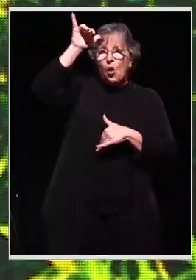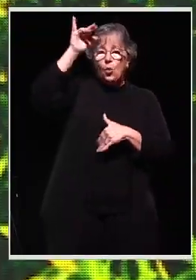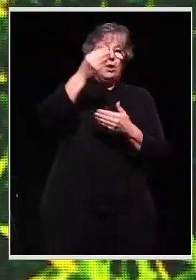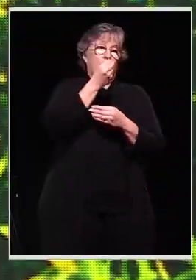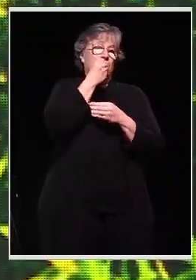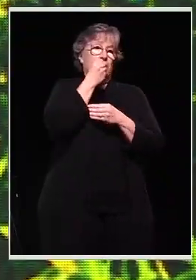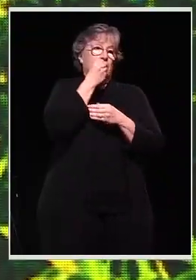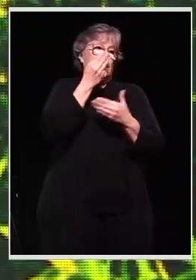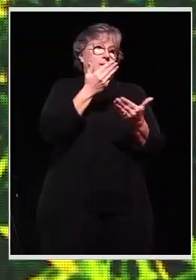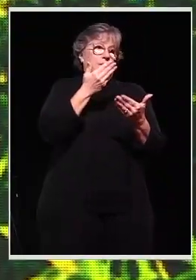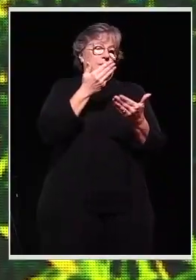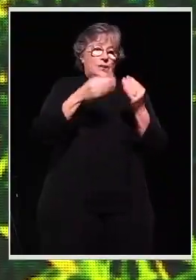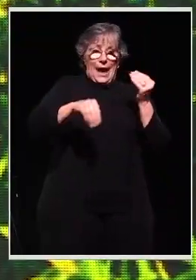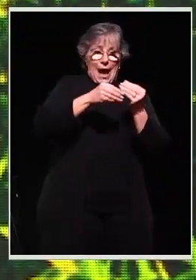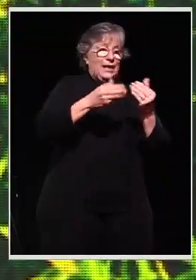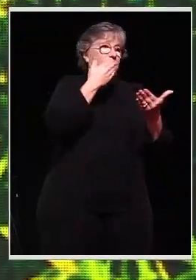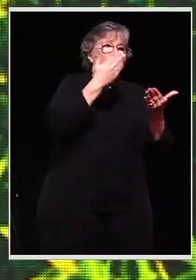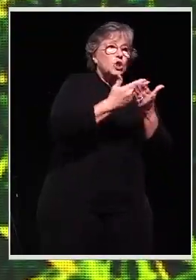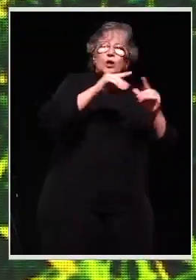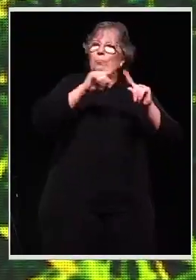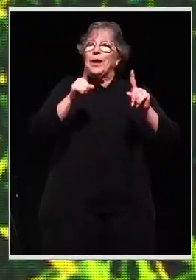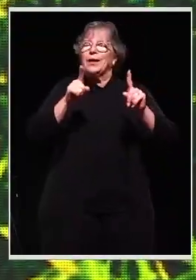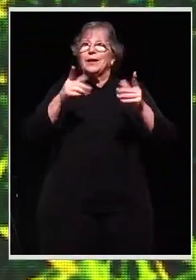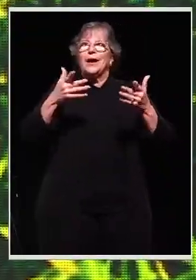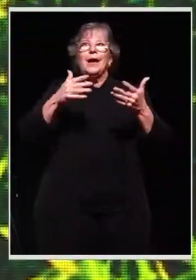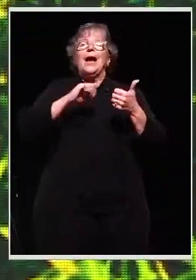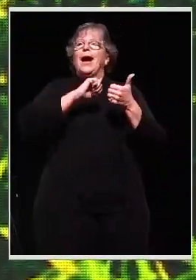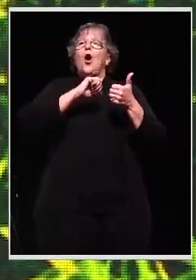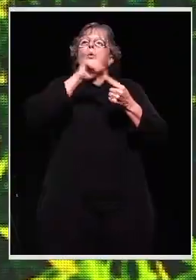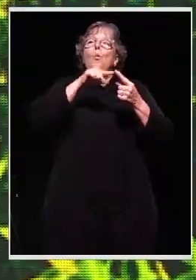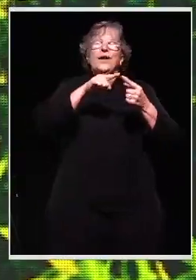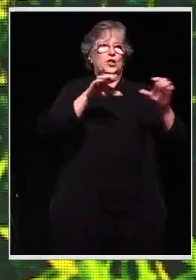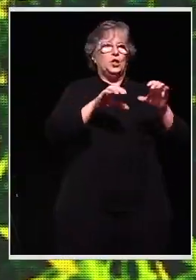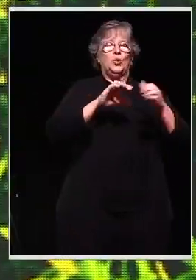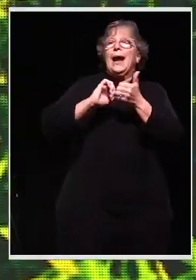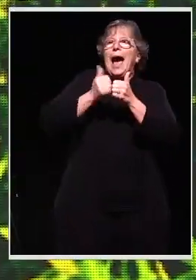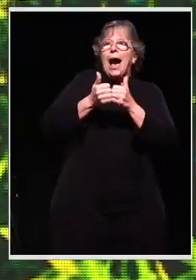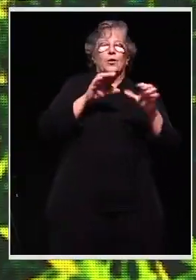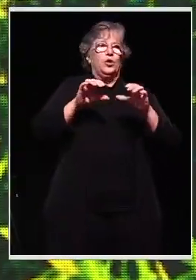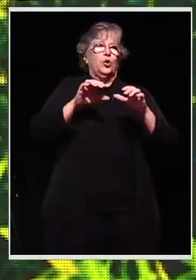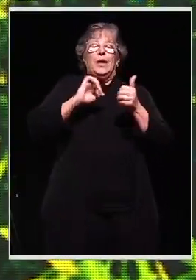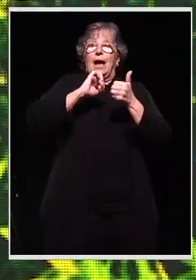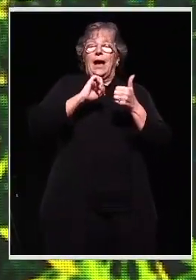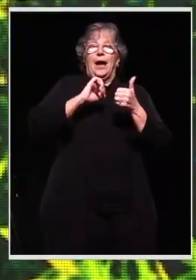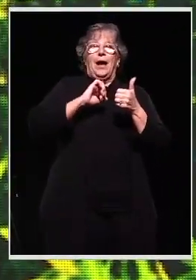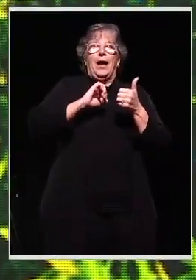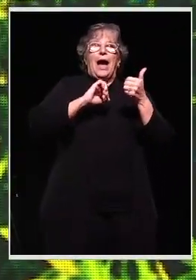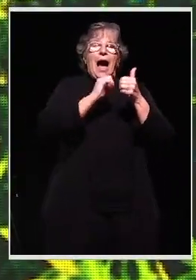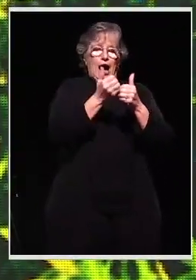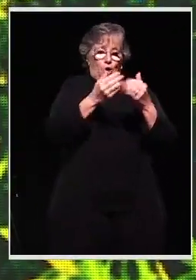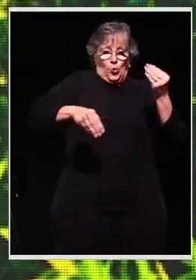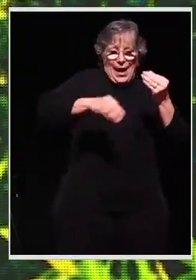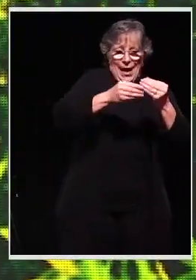it's grazed, right? When do you do that intervention? How can you build those delivery mechanisms into the existing production practices that are